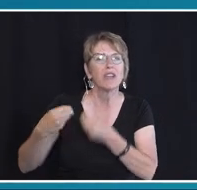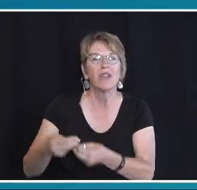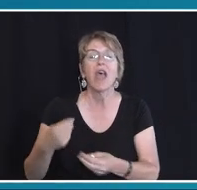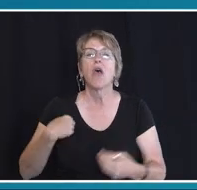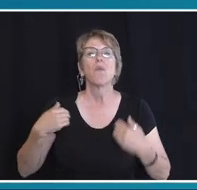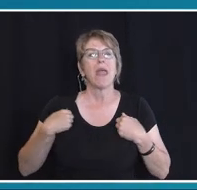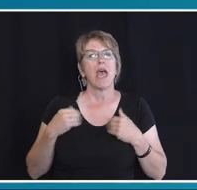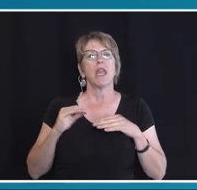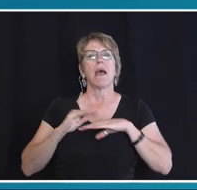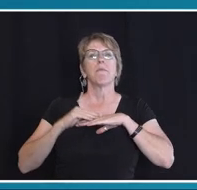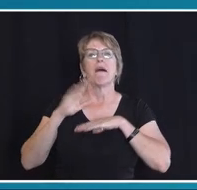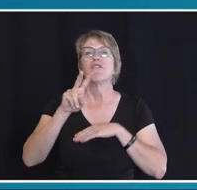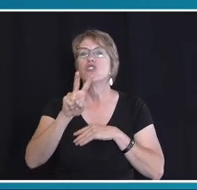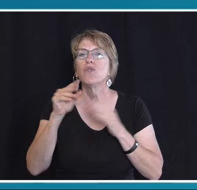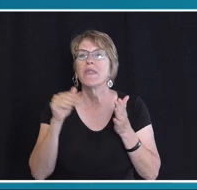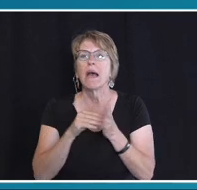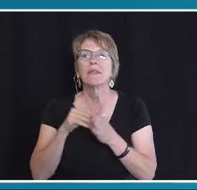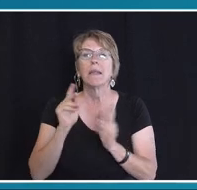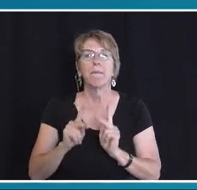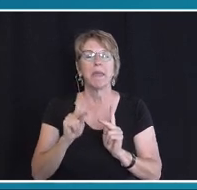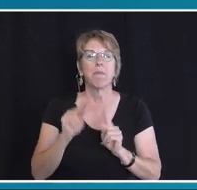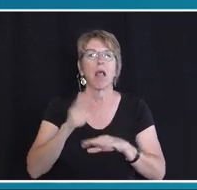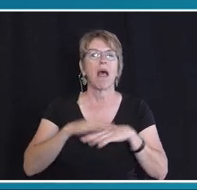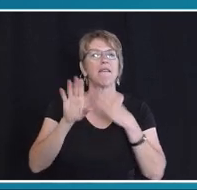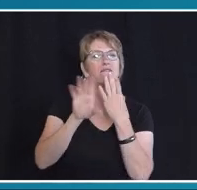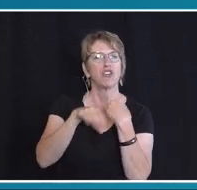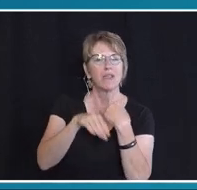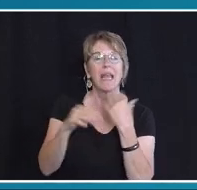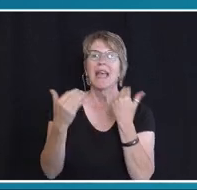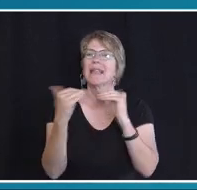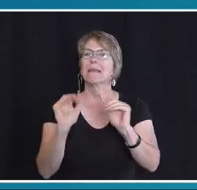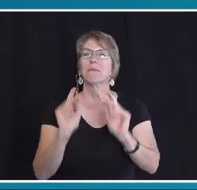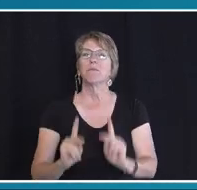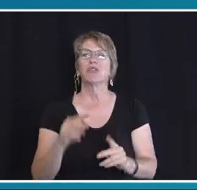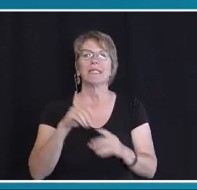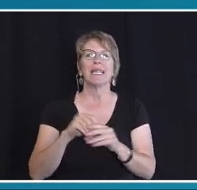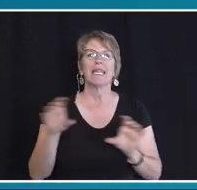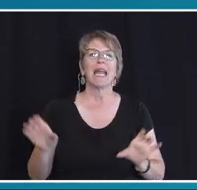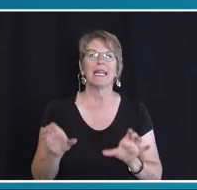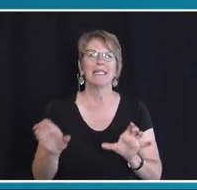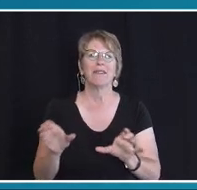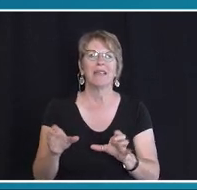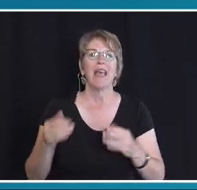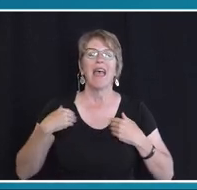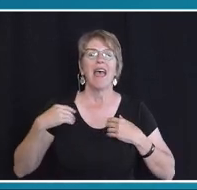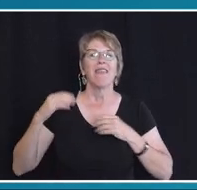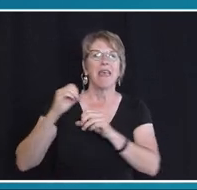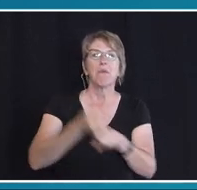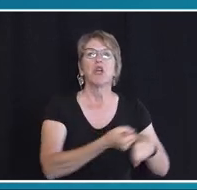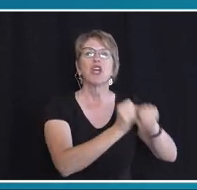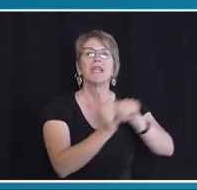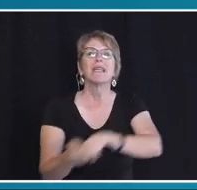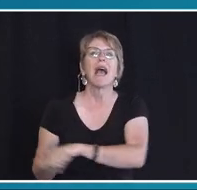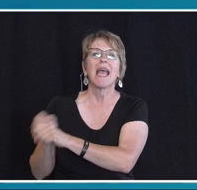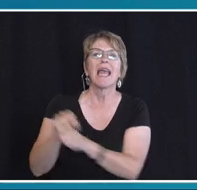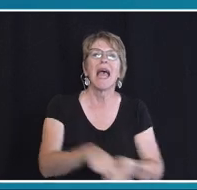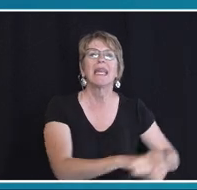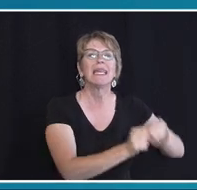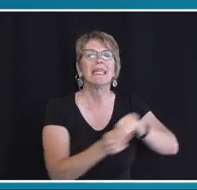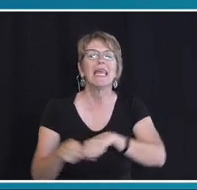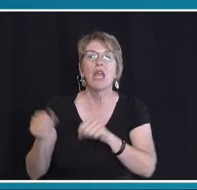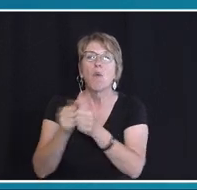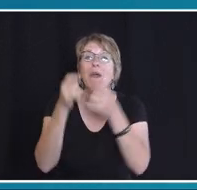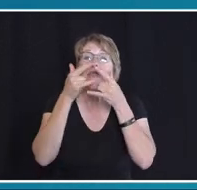than 2,000 people virtually and through limited in-person activities. Look at them out there kayaking with their masks on. Come on, they got out there and they did